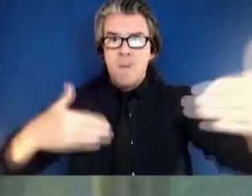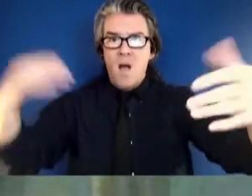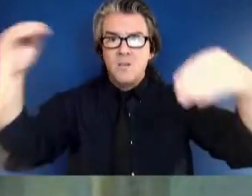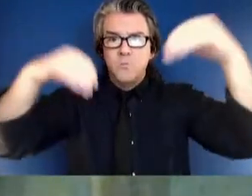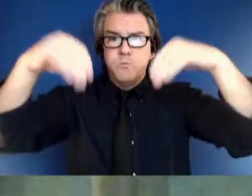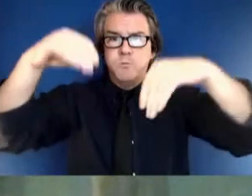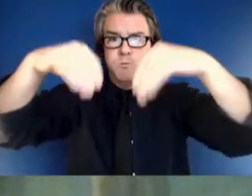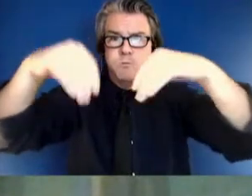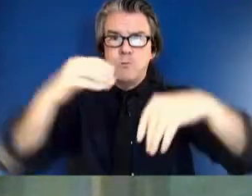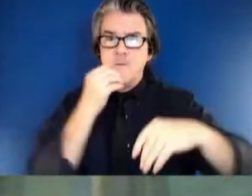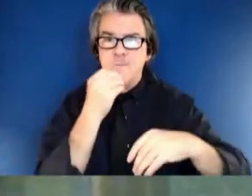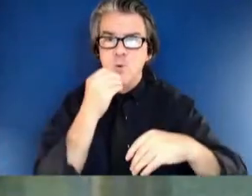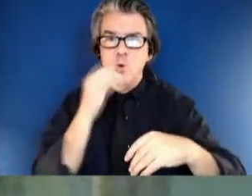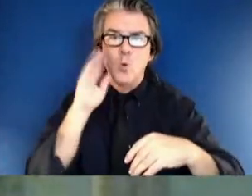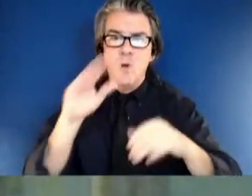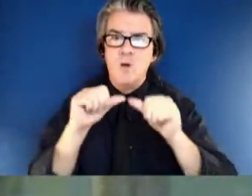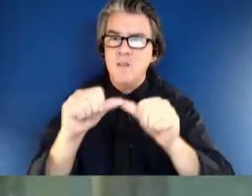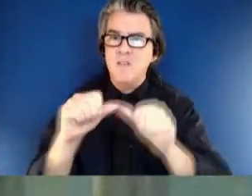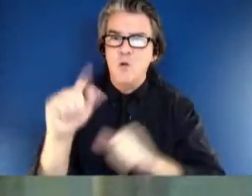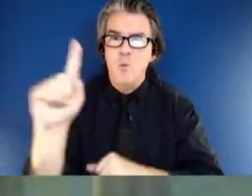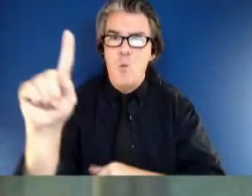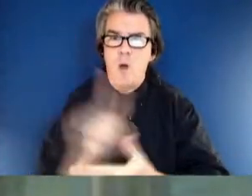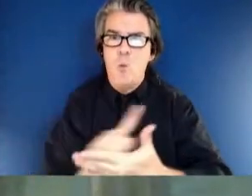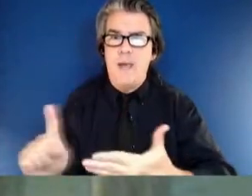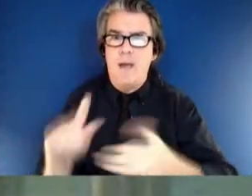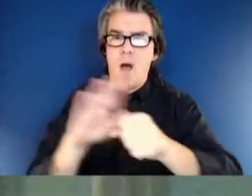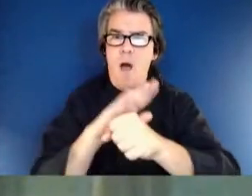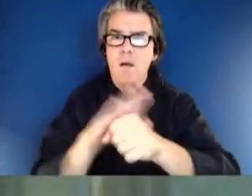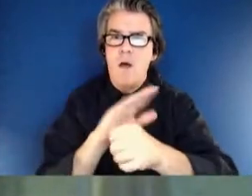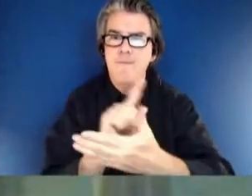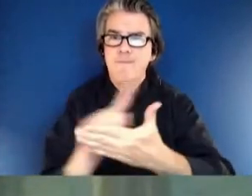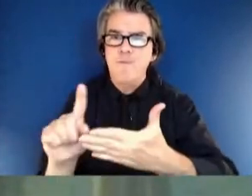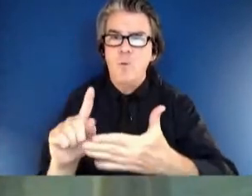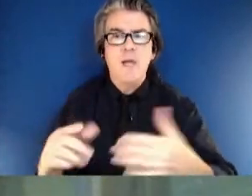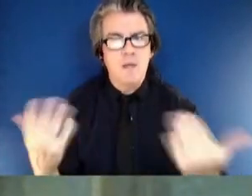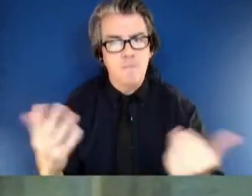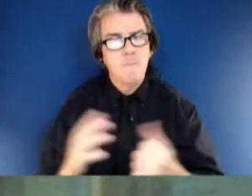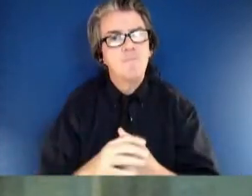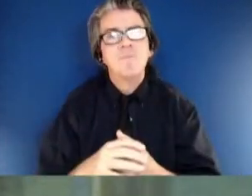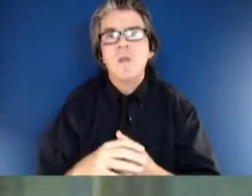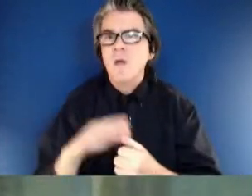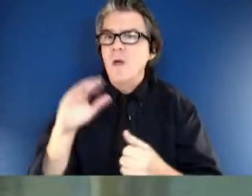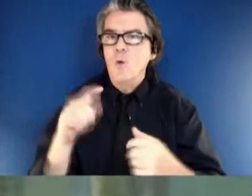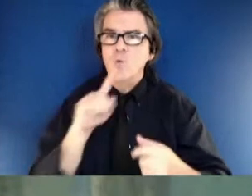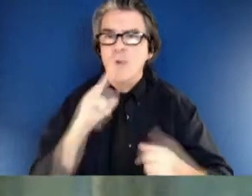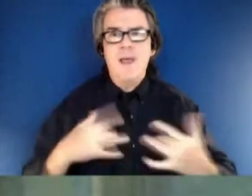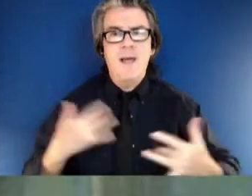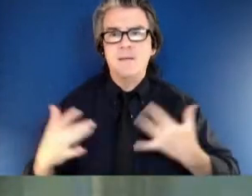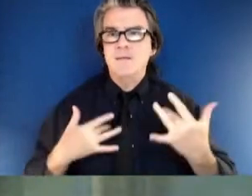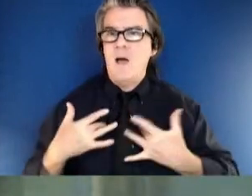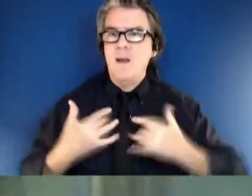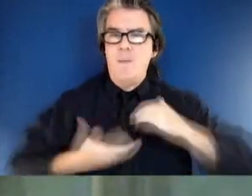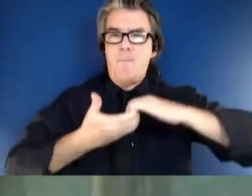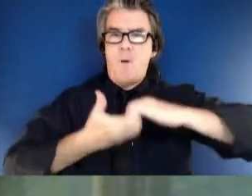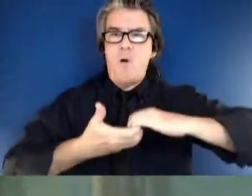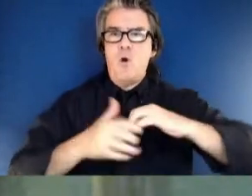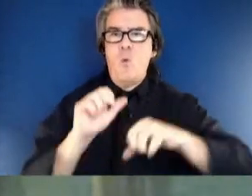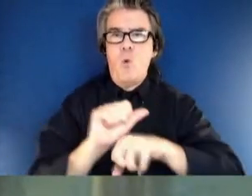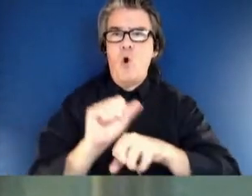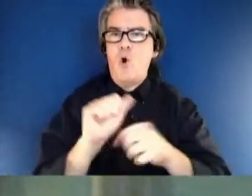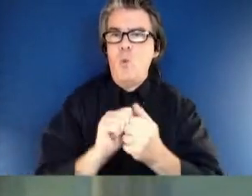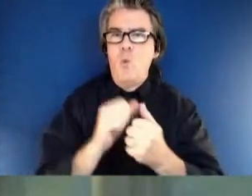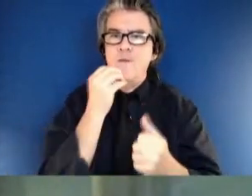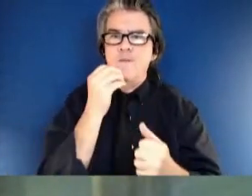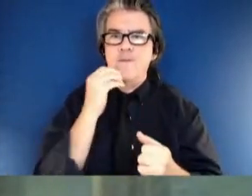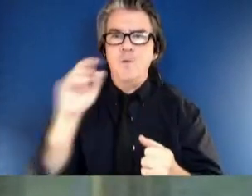multiple boxes. And that will be for the duration of the event and then for 3 days following. And we're really excited to be able to partner with